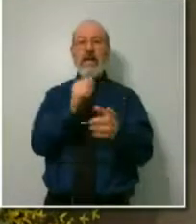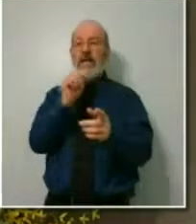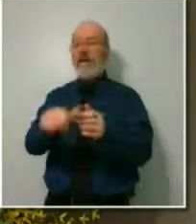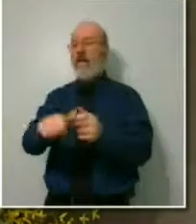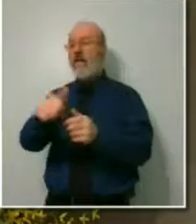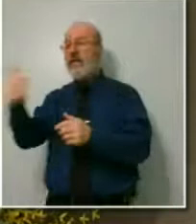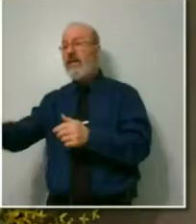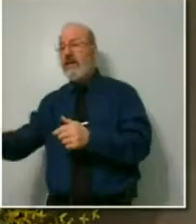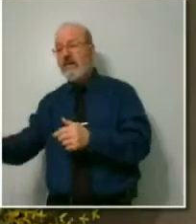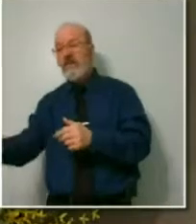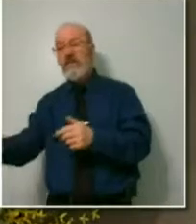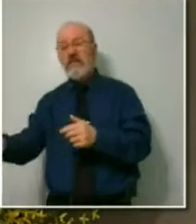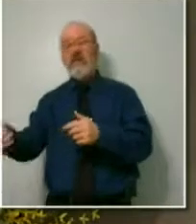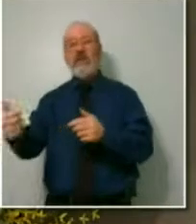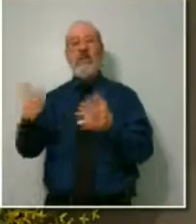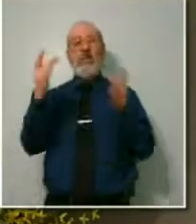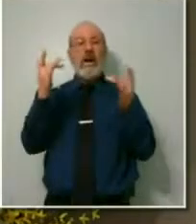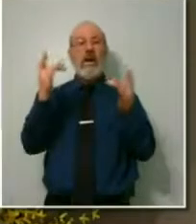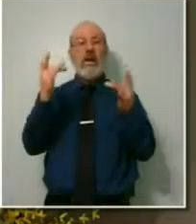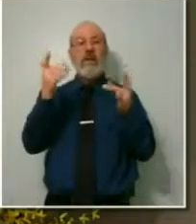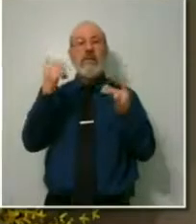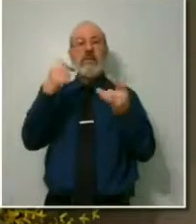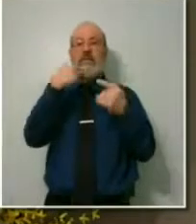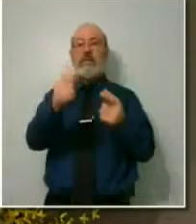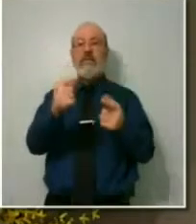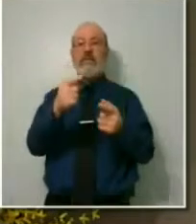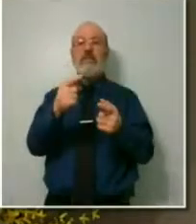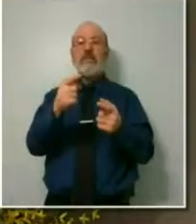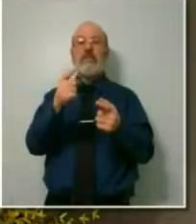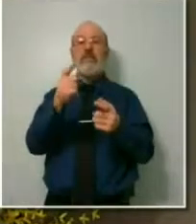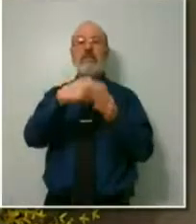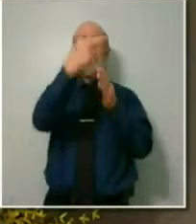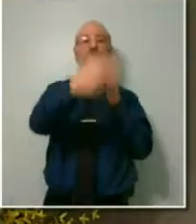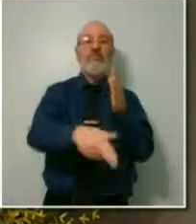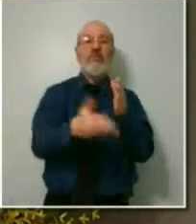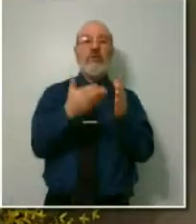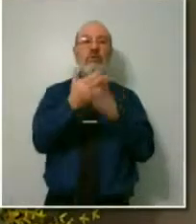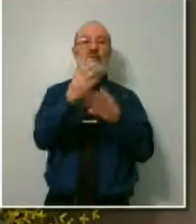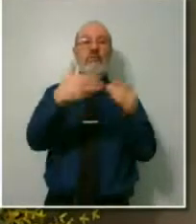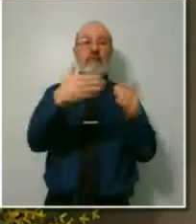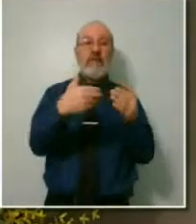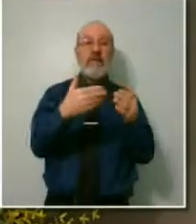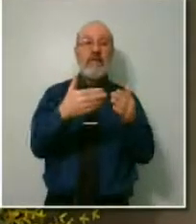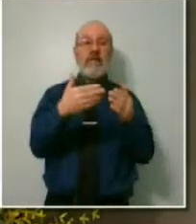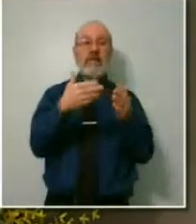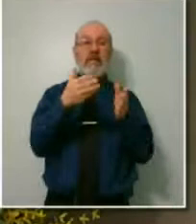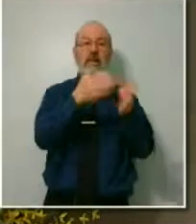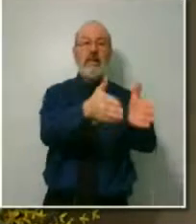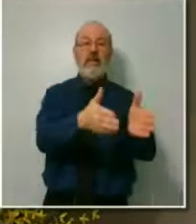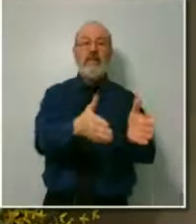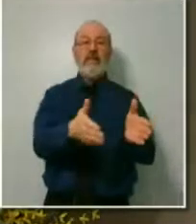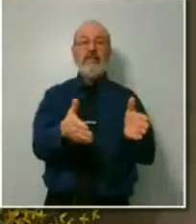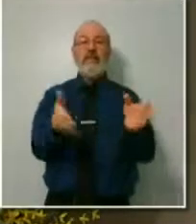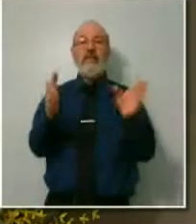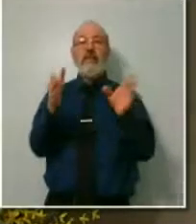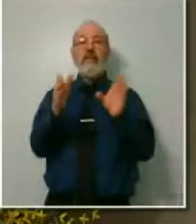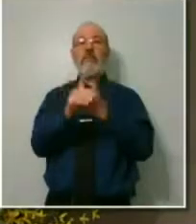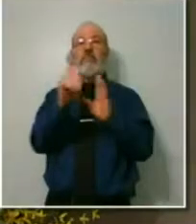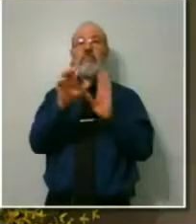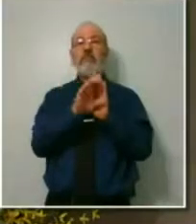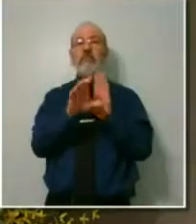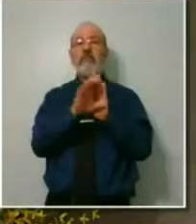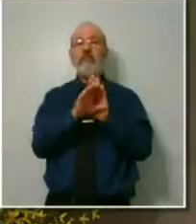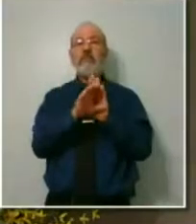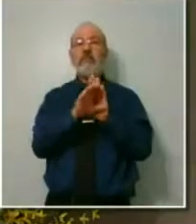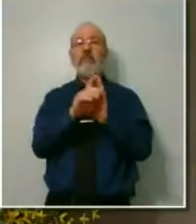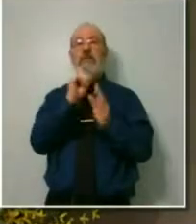Because he tells you what's the result of going through that gate and walking on that way. Now, I'm going to close with this illustration. I'm certain that most of you are familiar